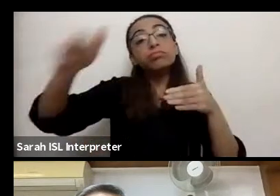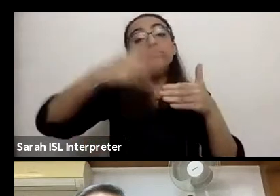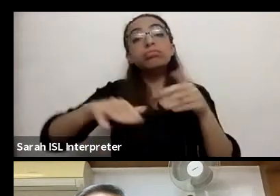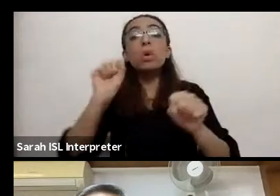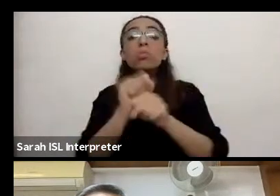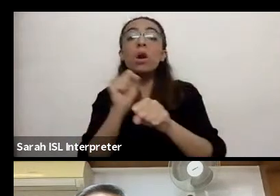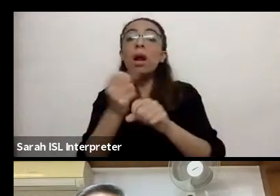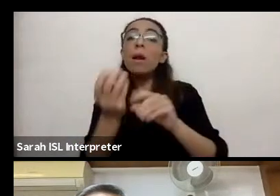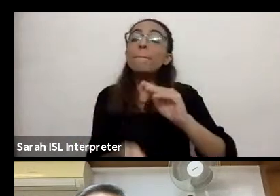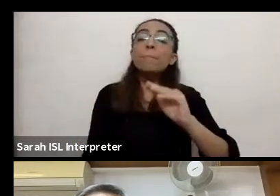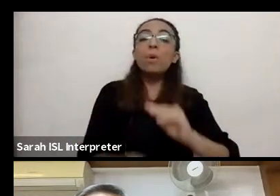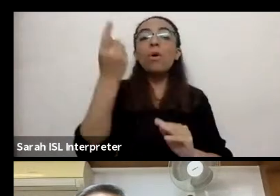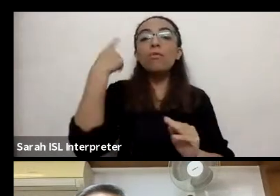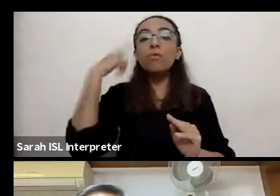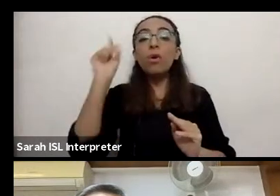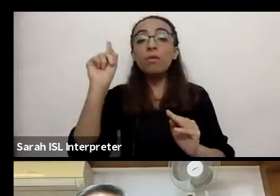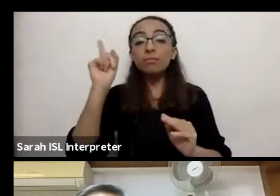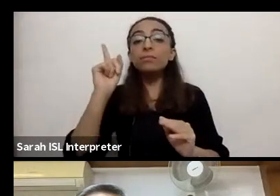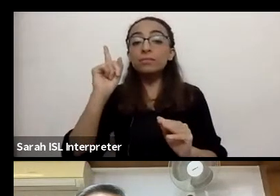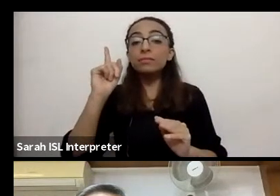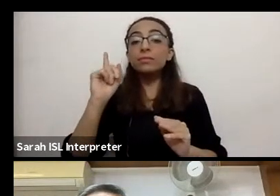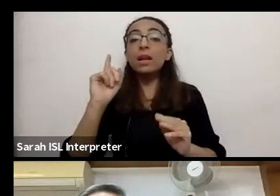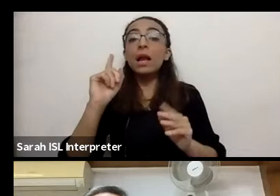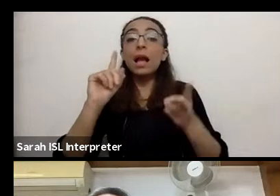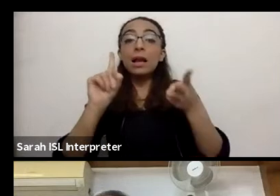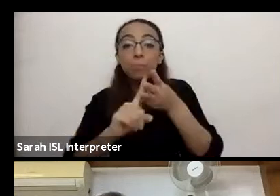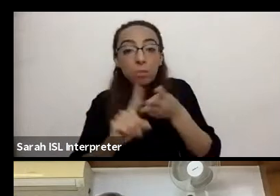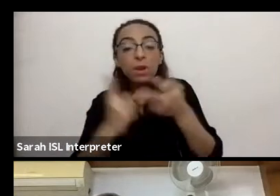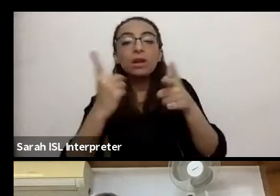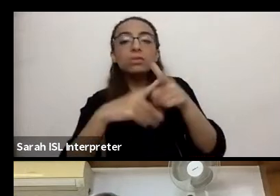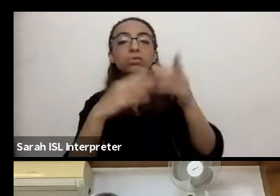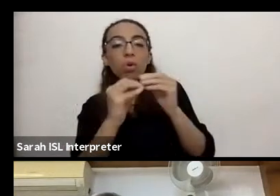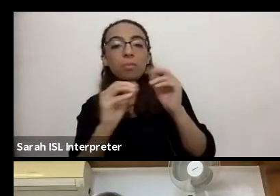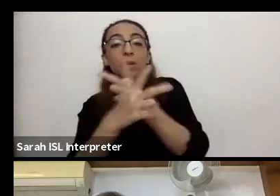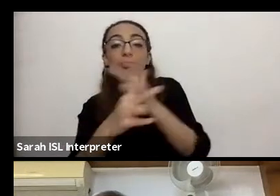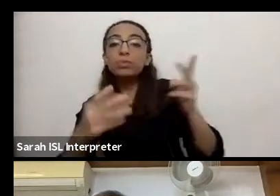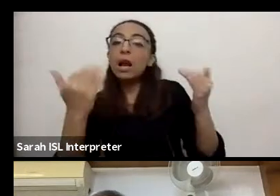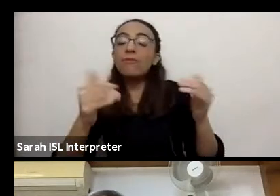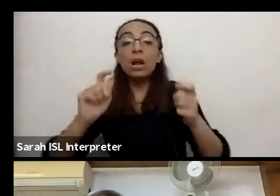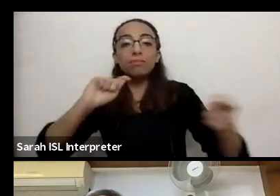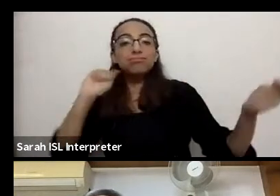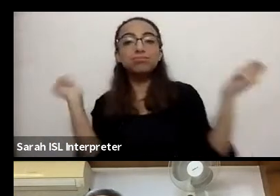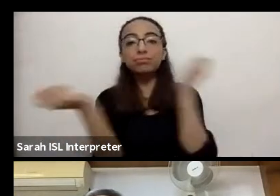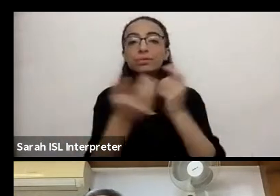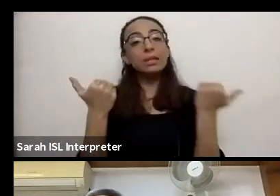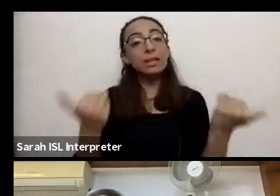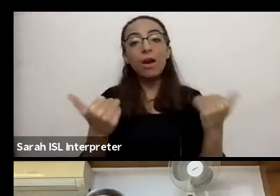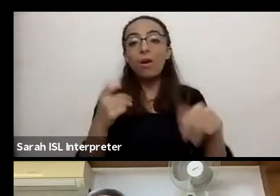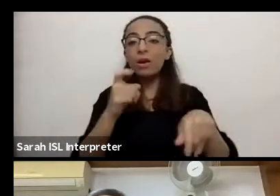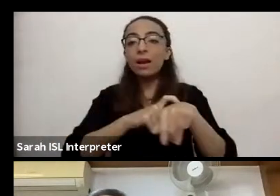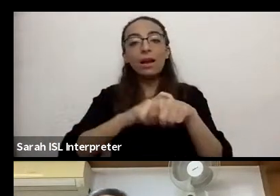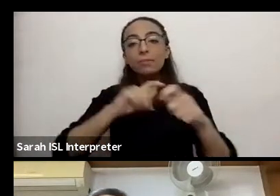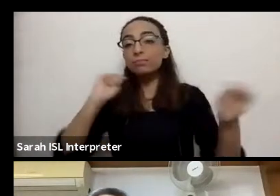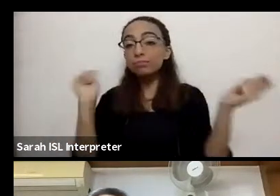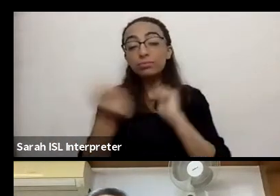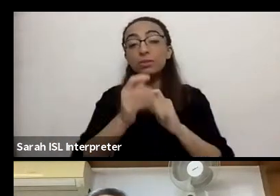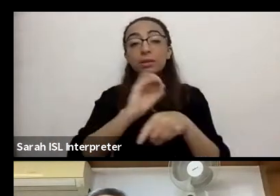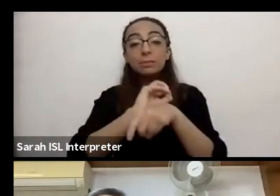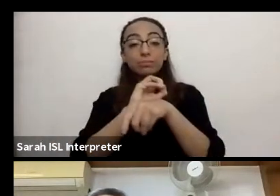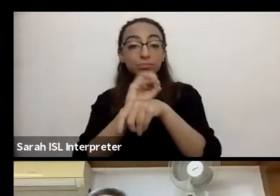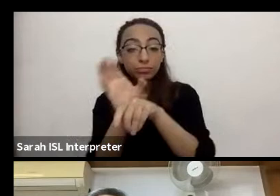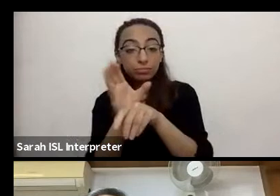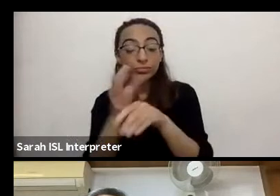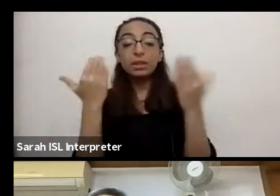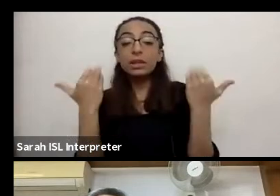the entire status quo about the employment sector seems to have changed. The COVID-19